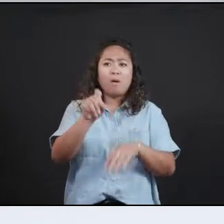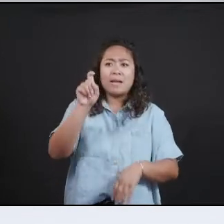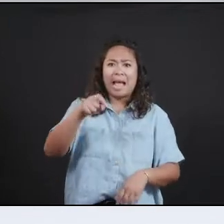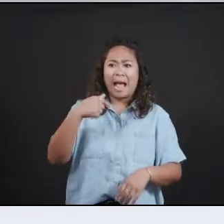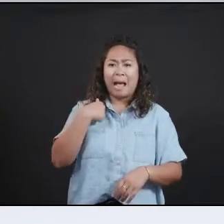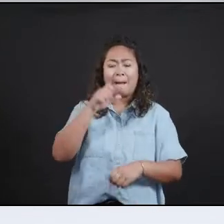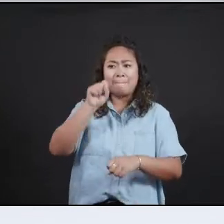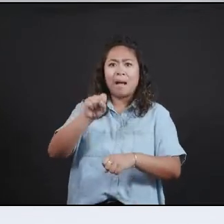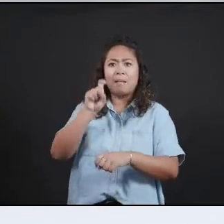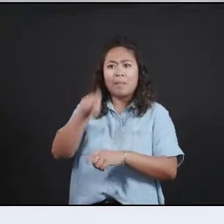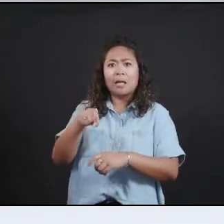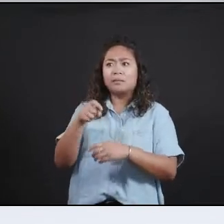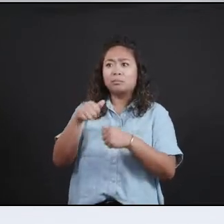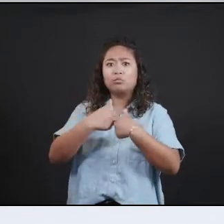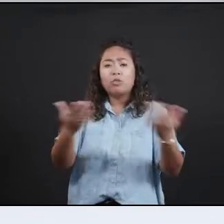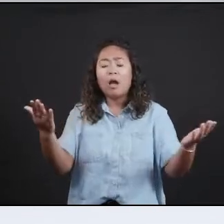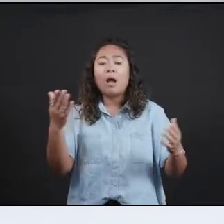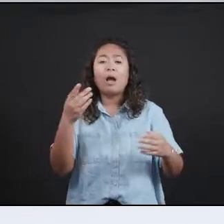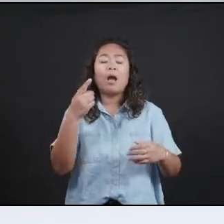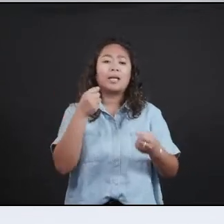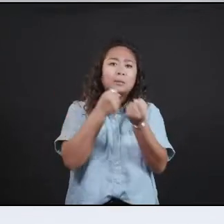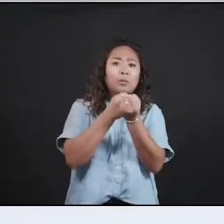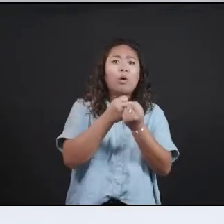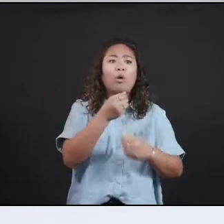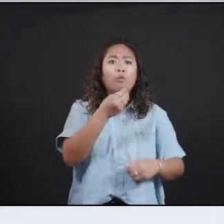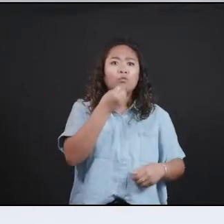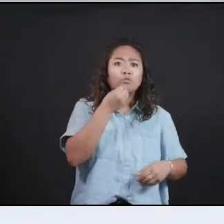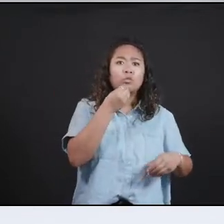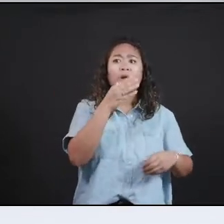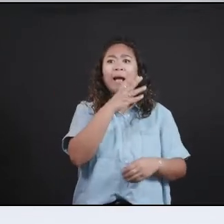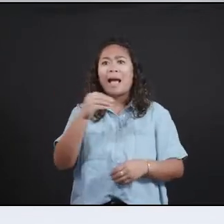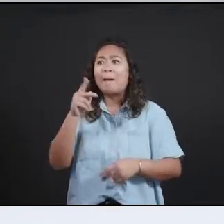two matters. One, local stimulus